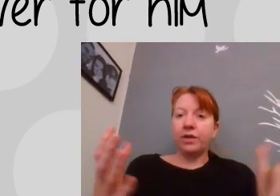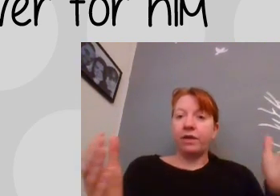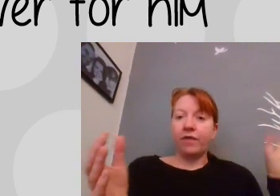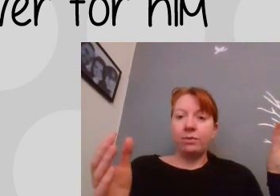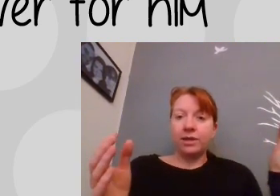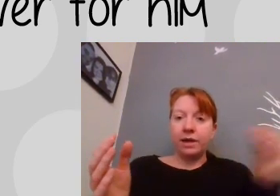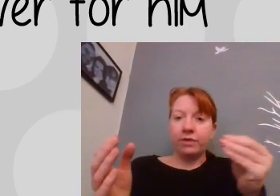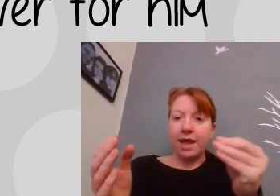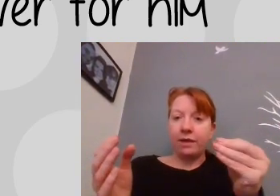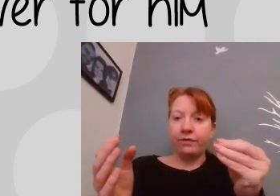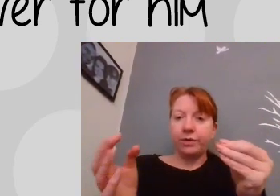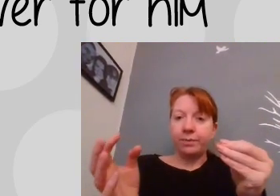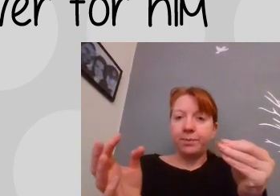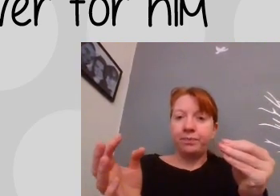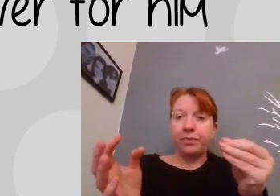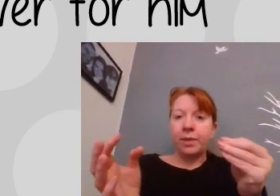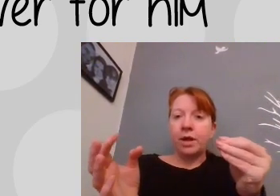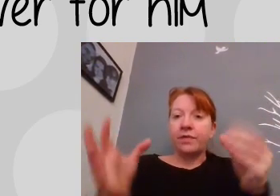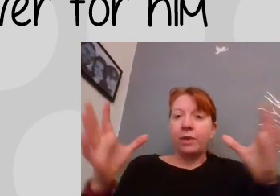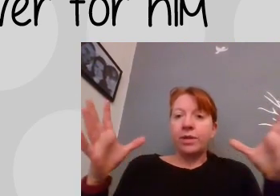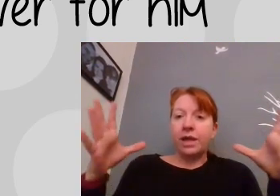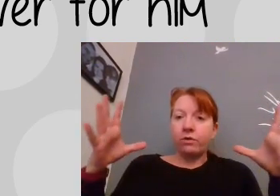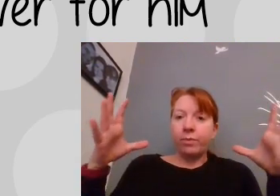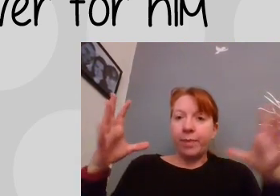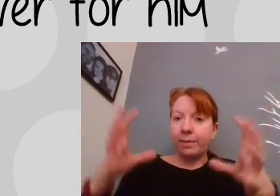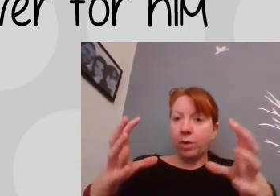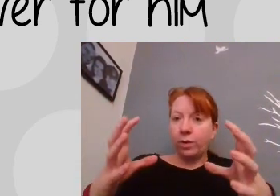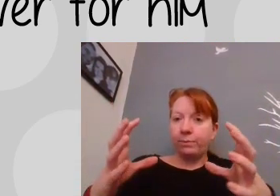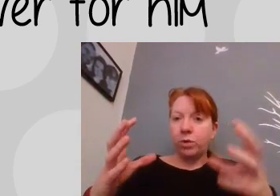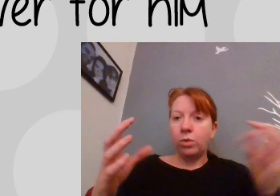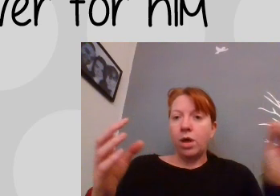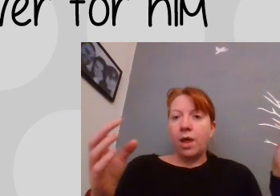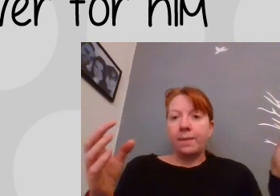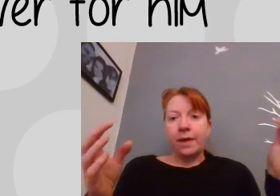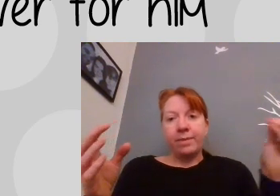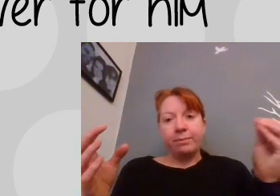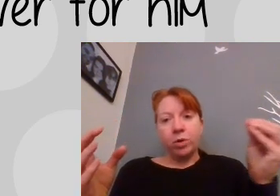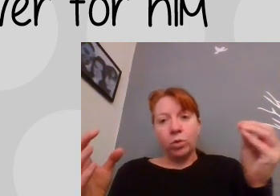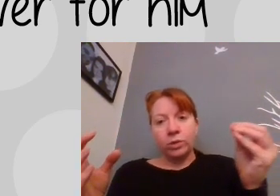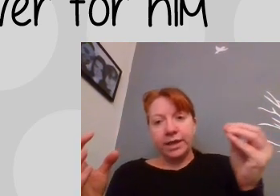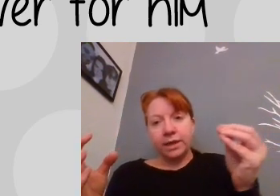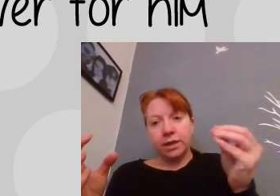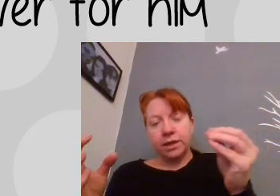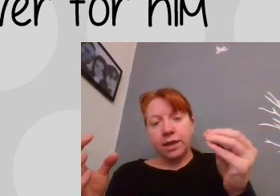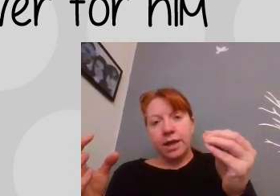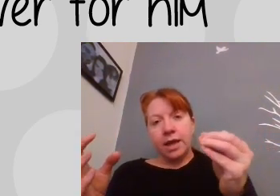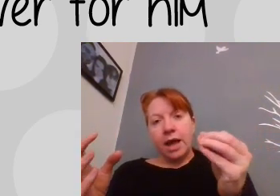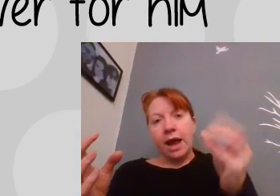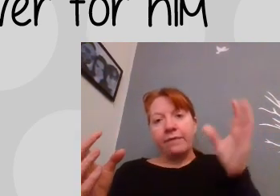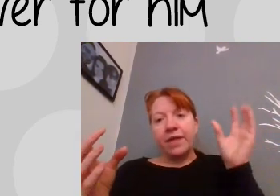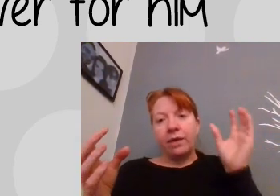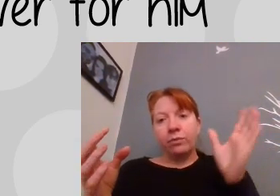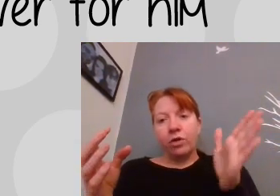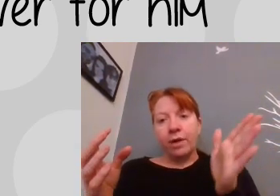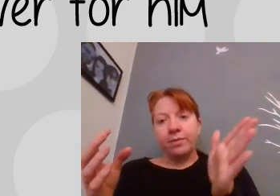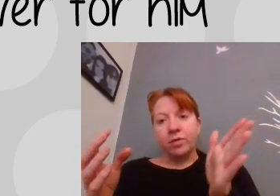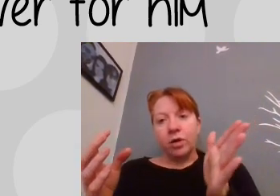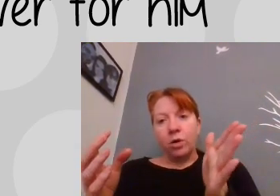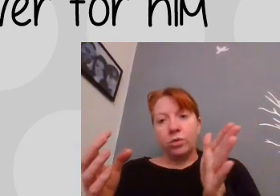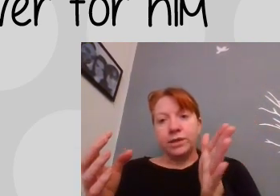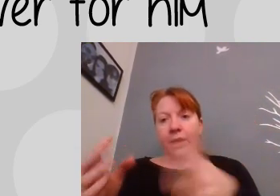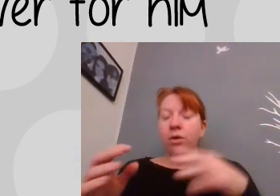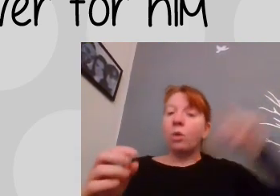was an elephant, if they were nearer the elephant, they were near a big bowling ball, they have been pulled in and their